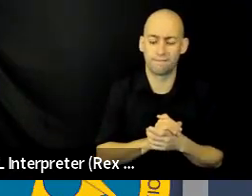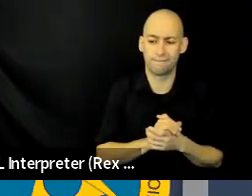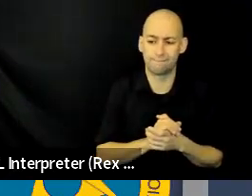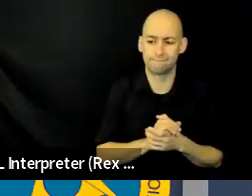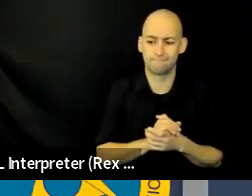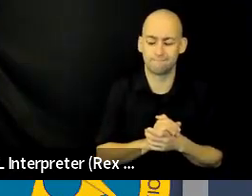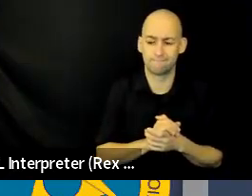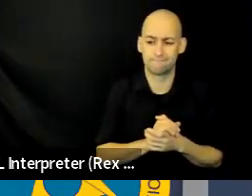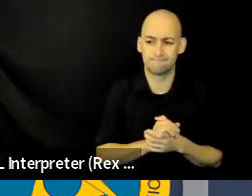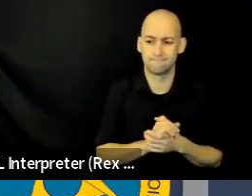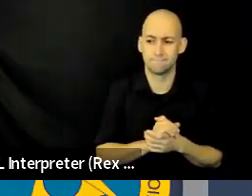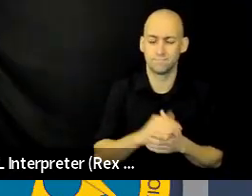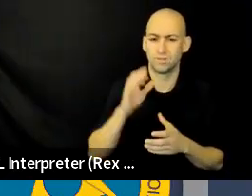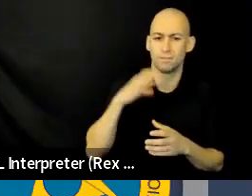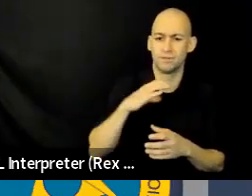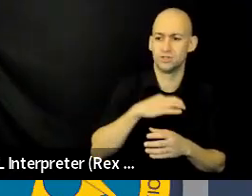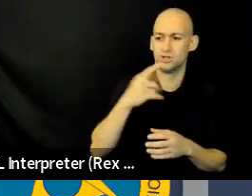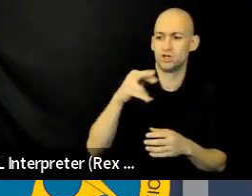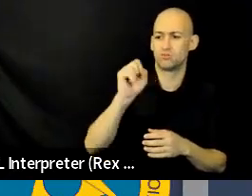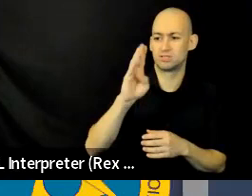Grisby? Sir, one question Oh. for you.